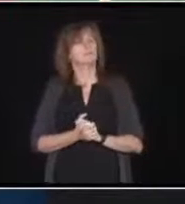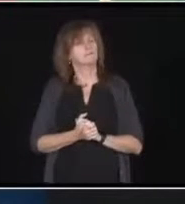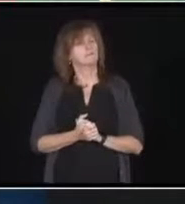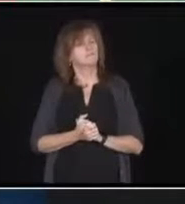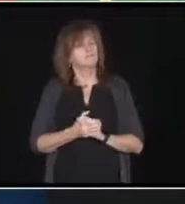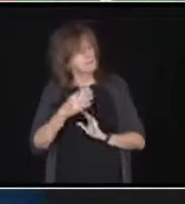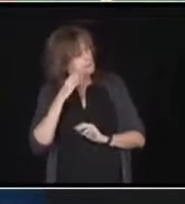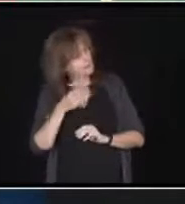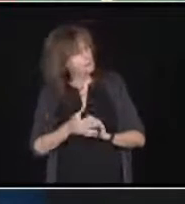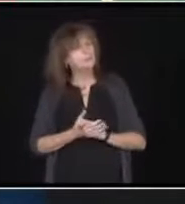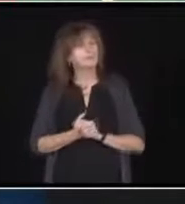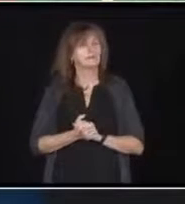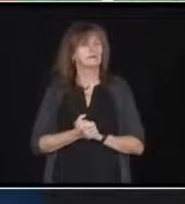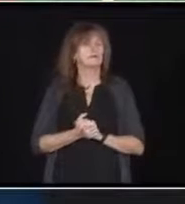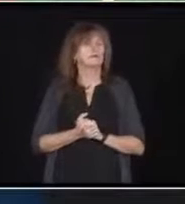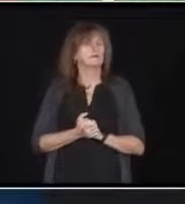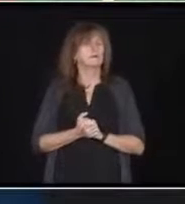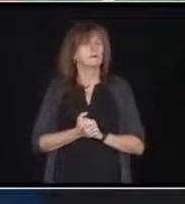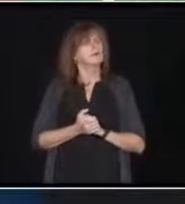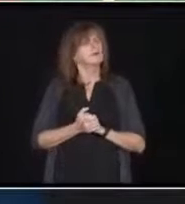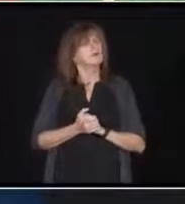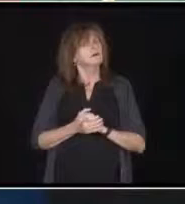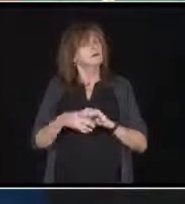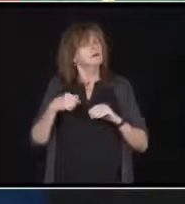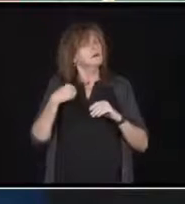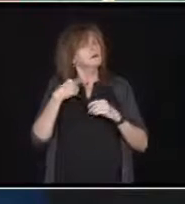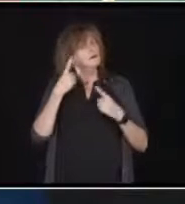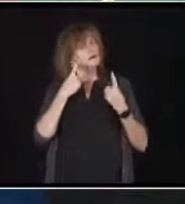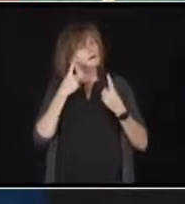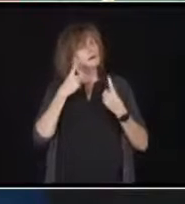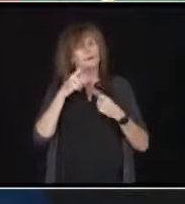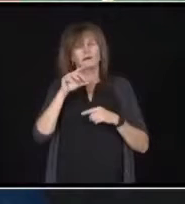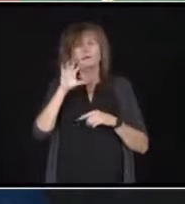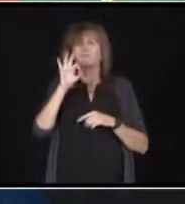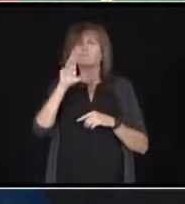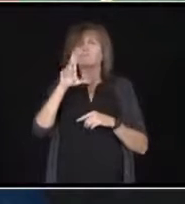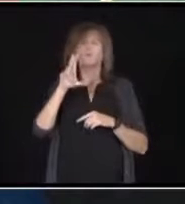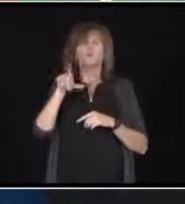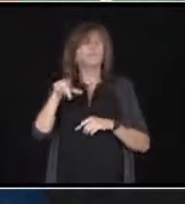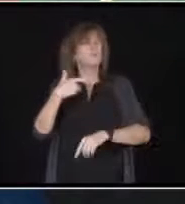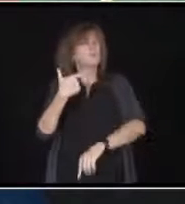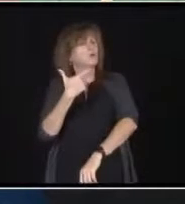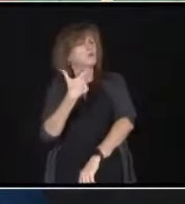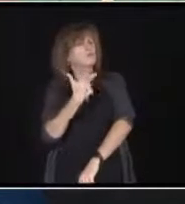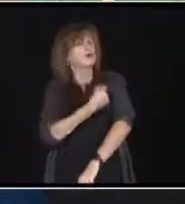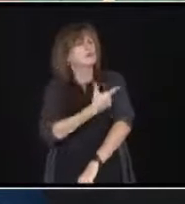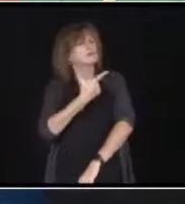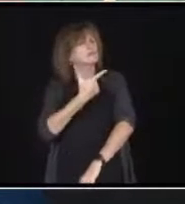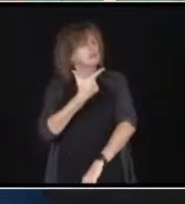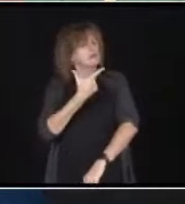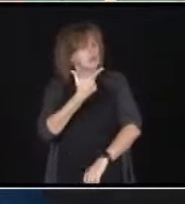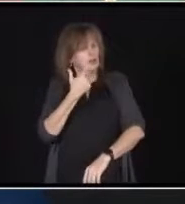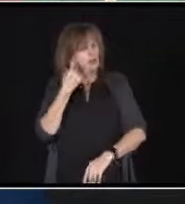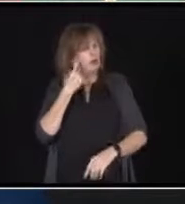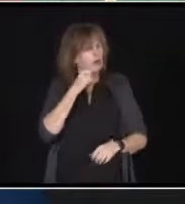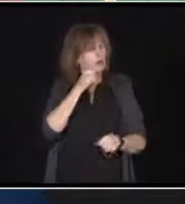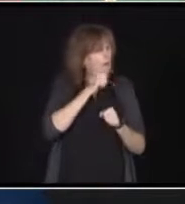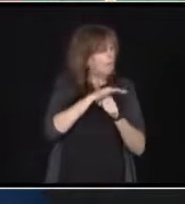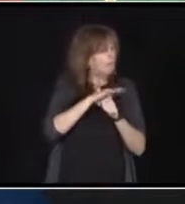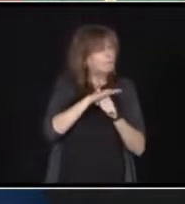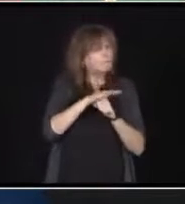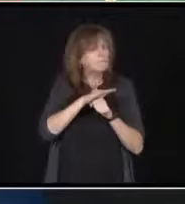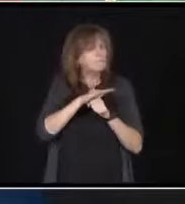I'm wondering about the flu vaccine. We're hearing that there's shortages of it, that it's